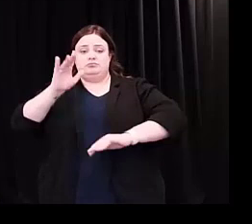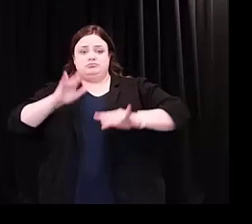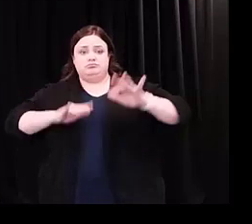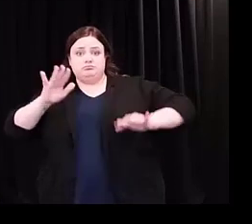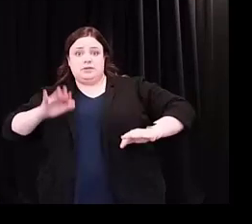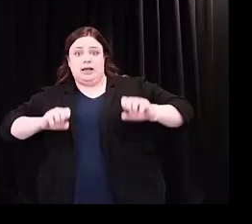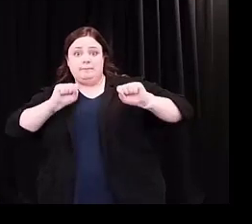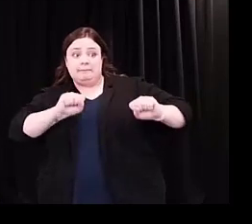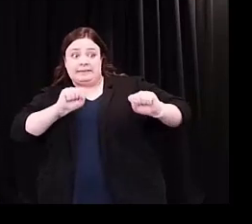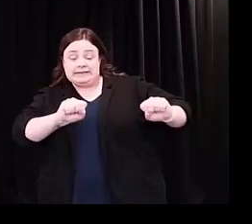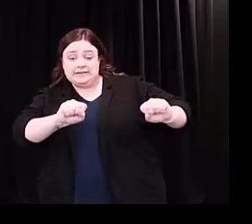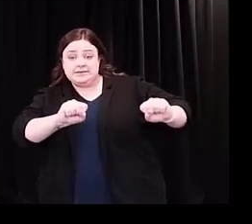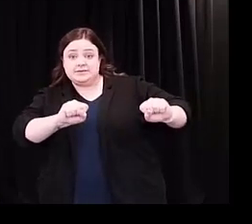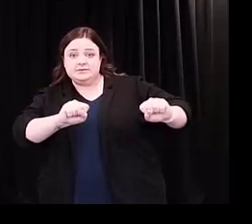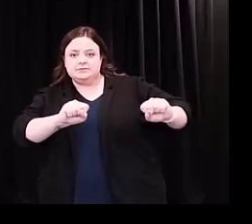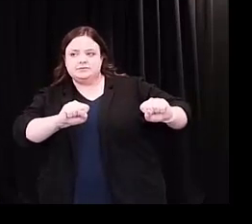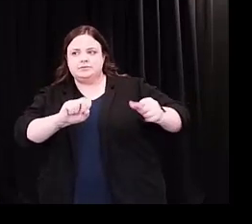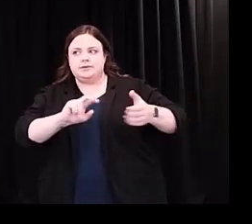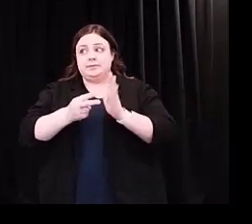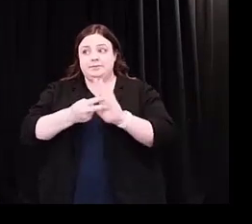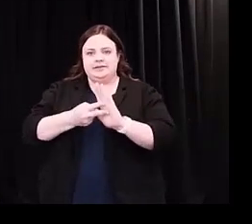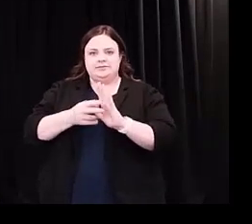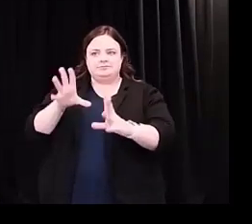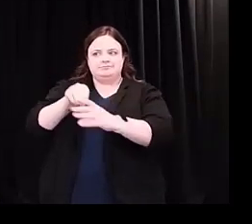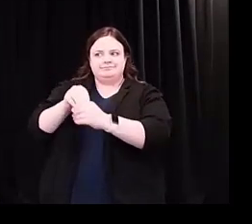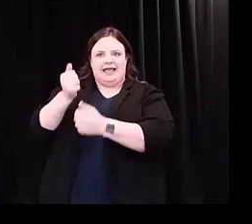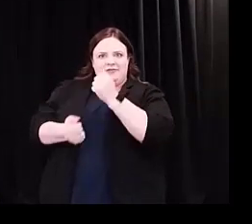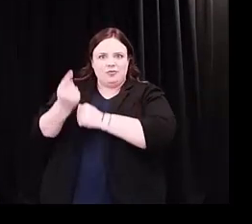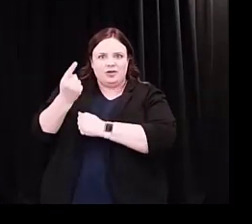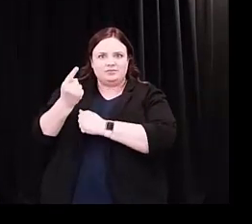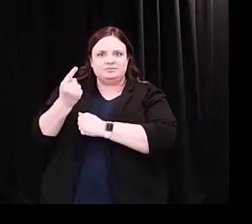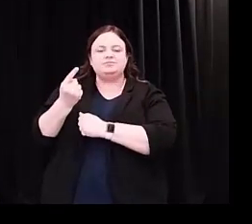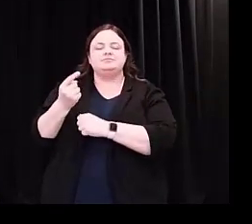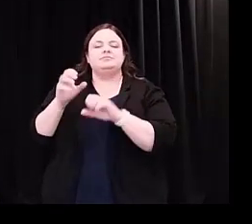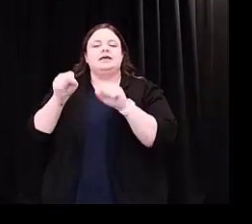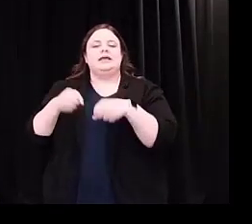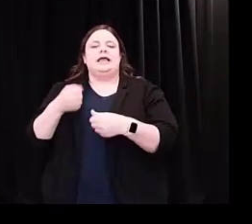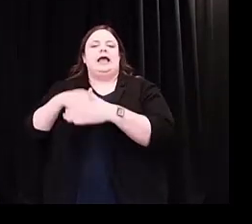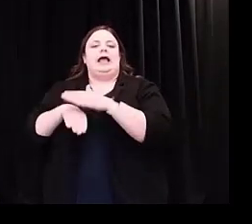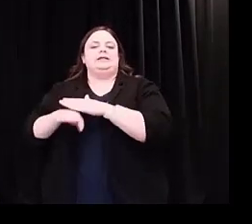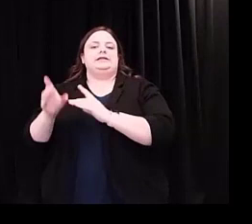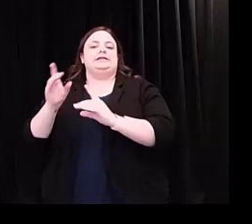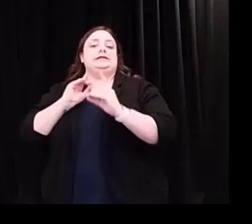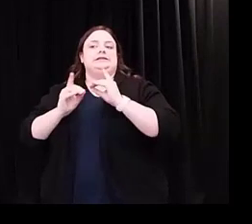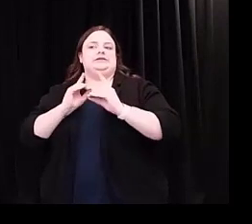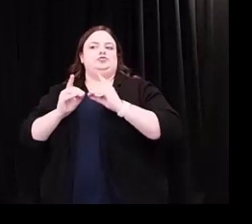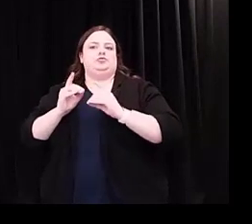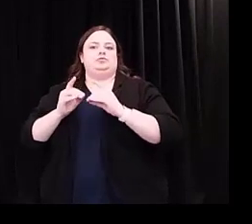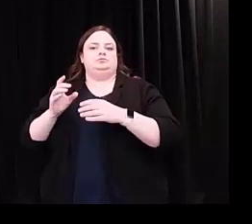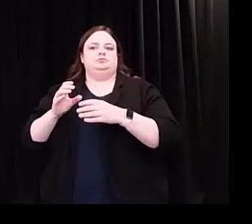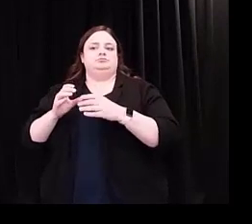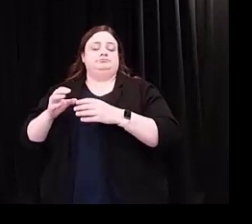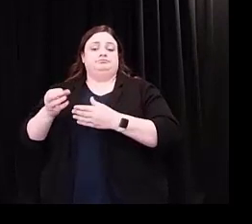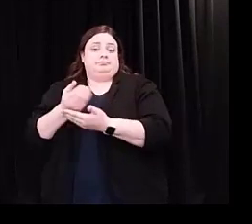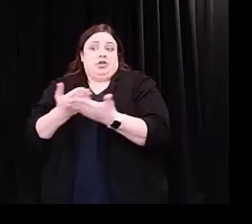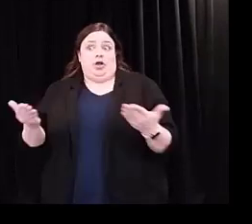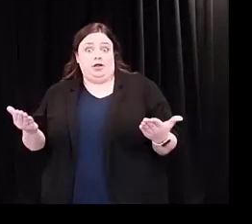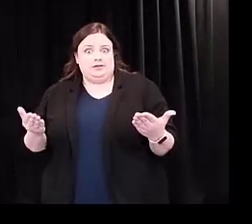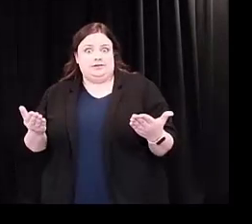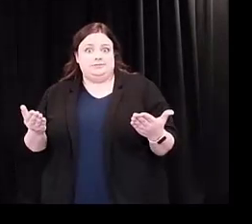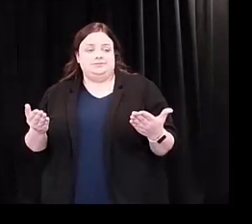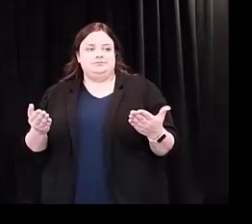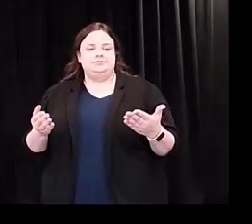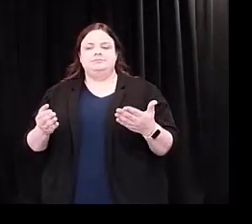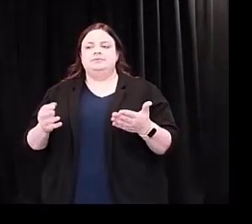abilities, which is everyone, can access our digital content. And what that means is, however, we